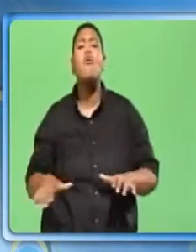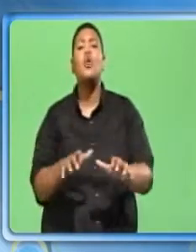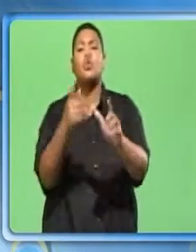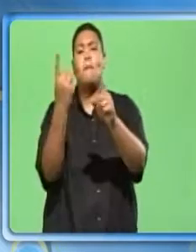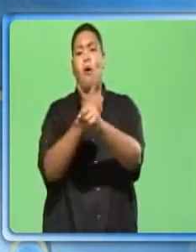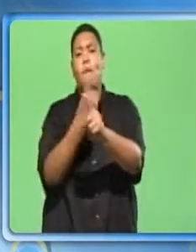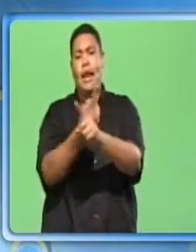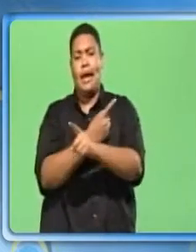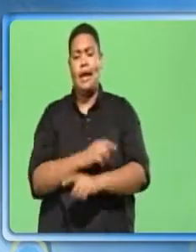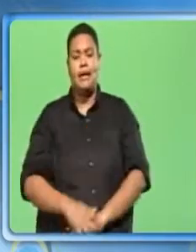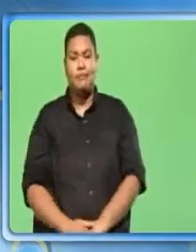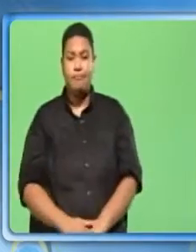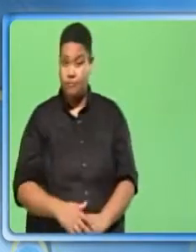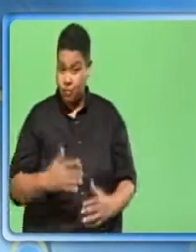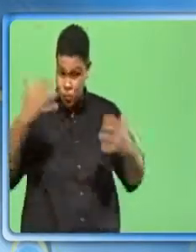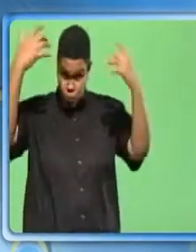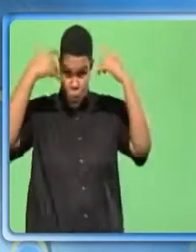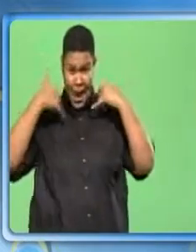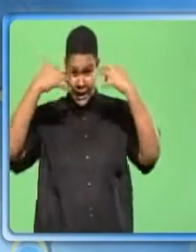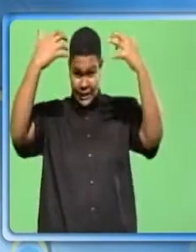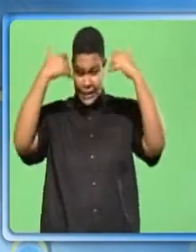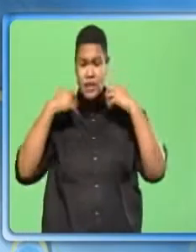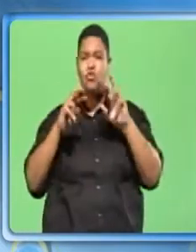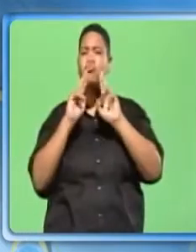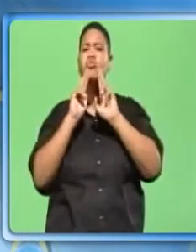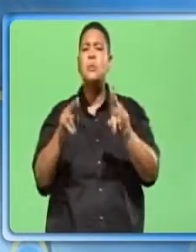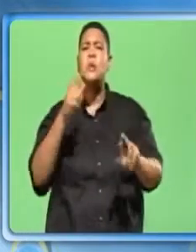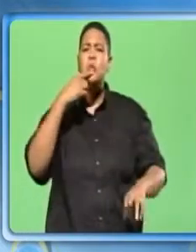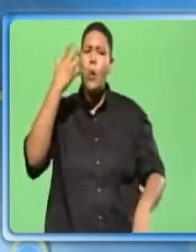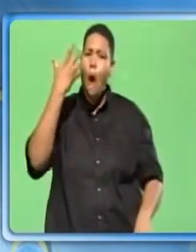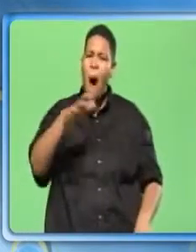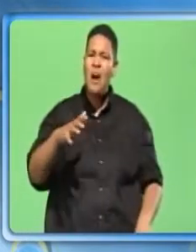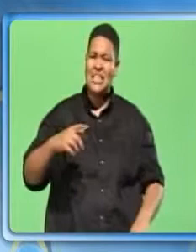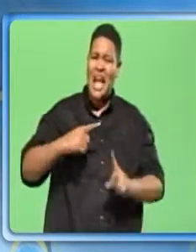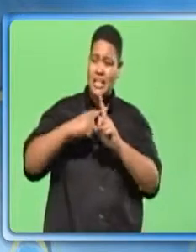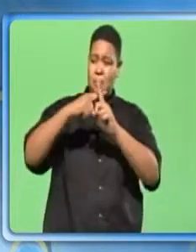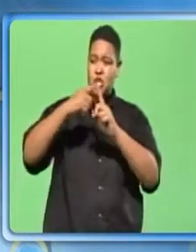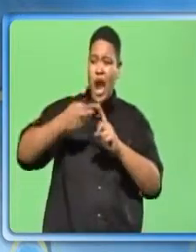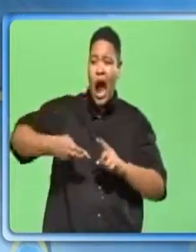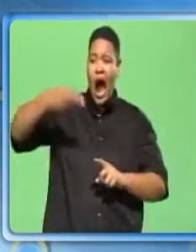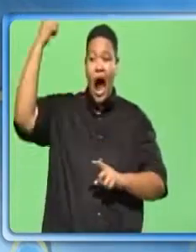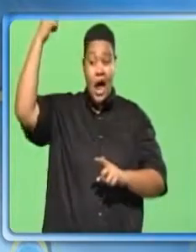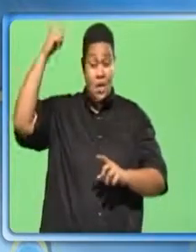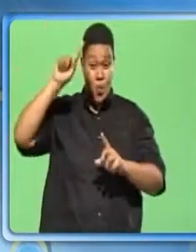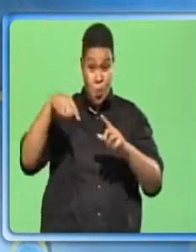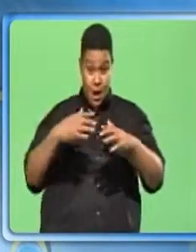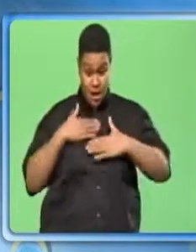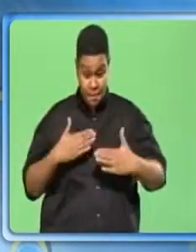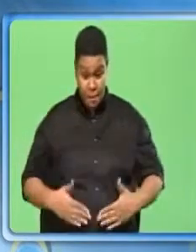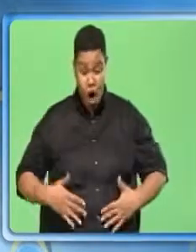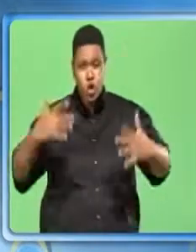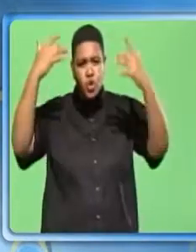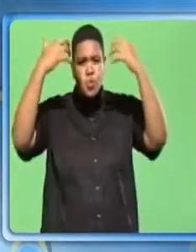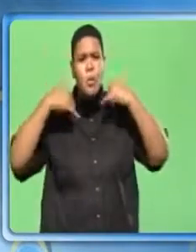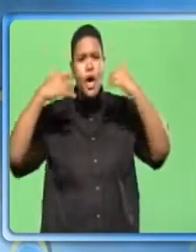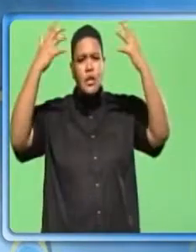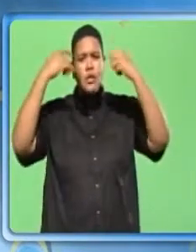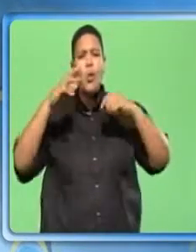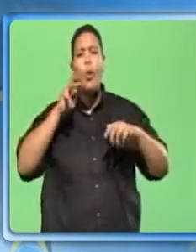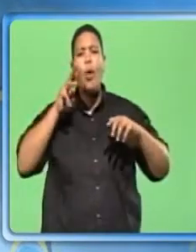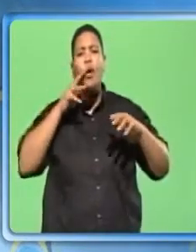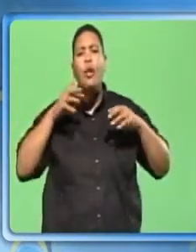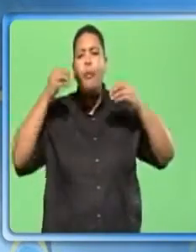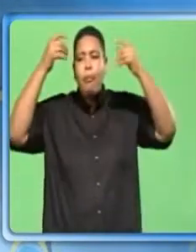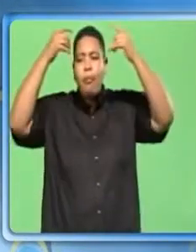properly. Sweating is a response to high temperature. When the body sweats, water is given